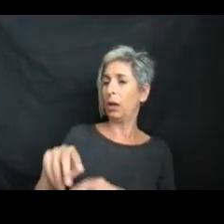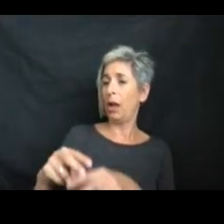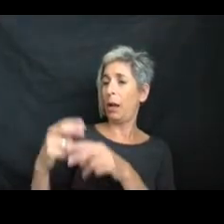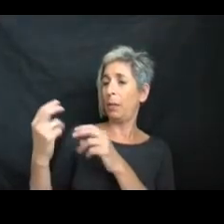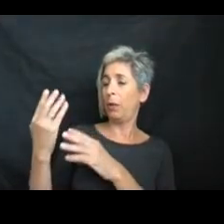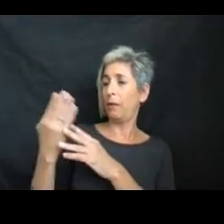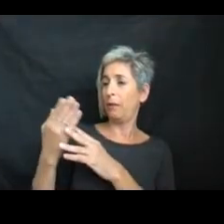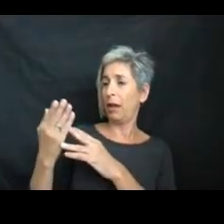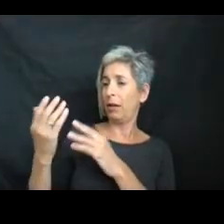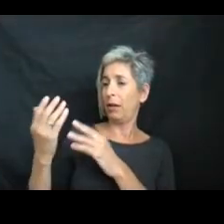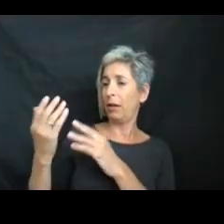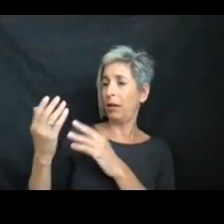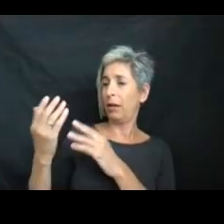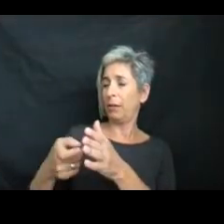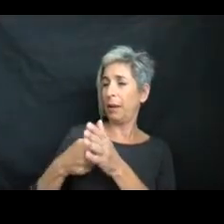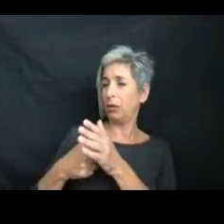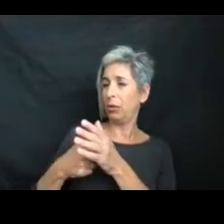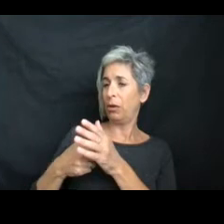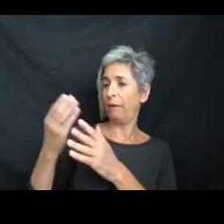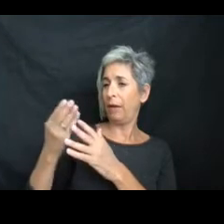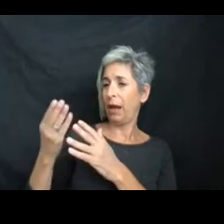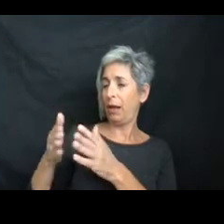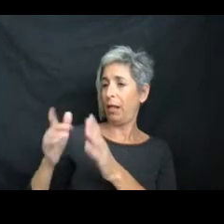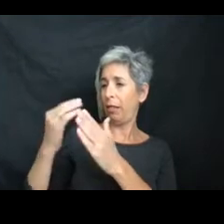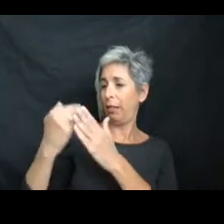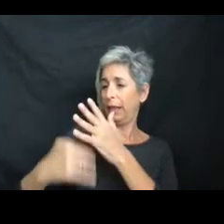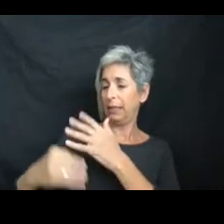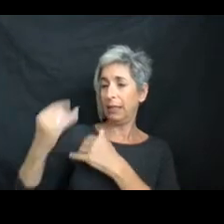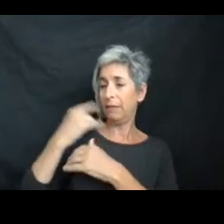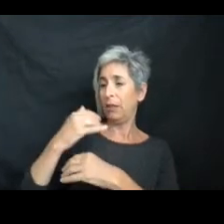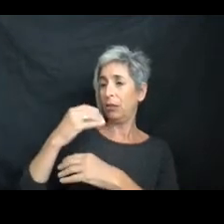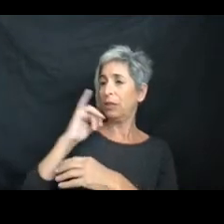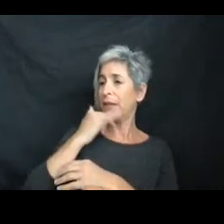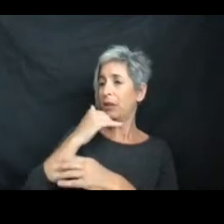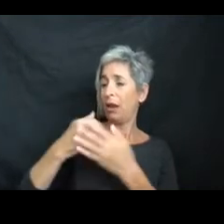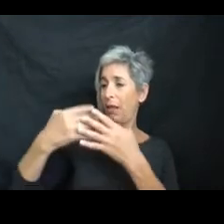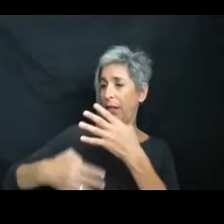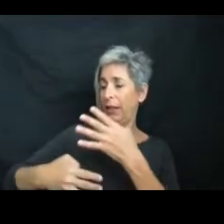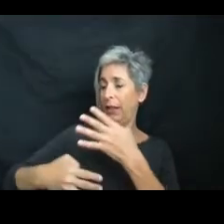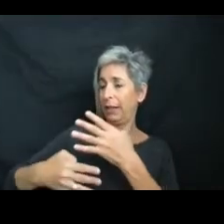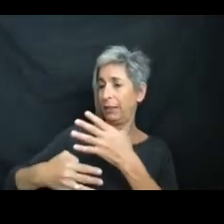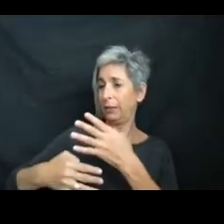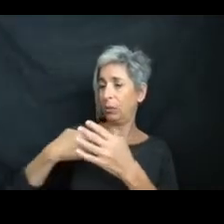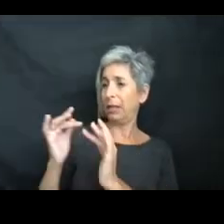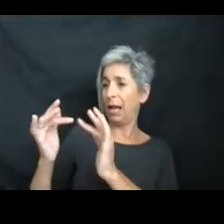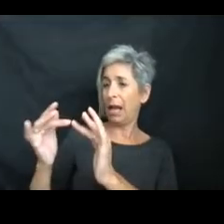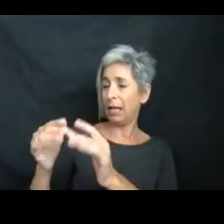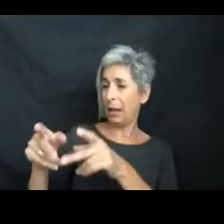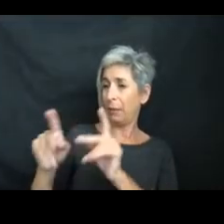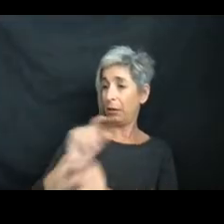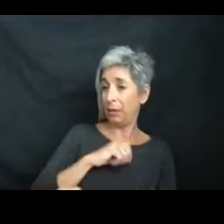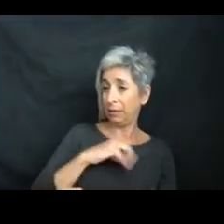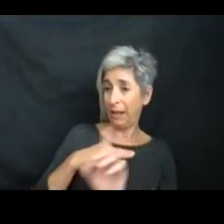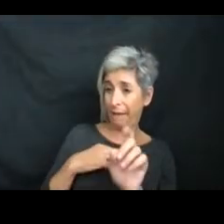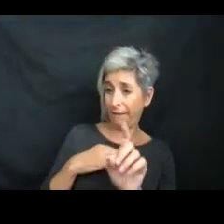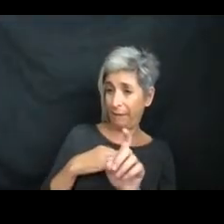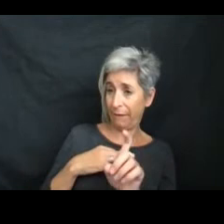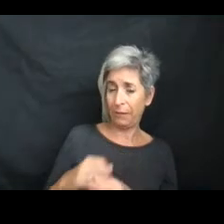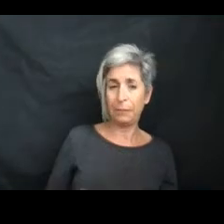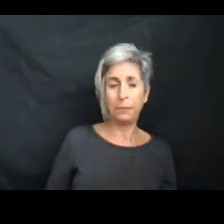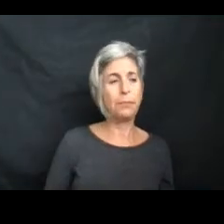every mandatory file listed? If there is an error on the list, would we contact permitting staff?